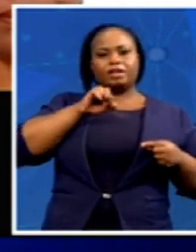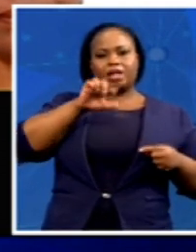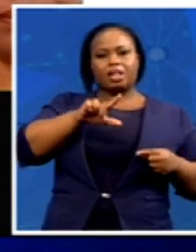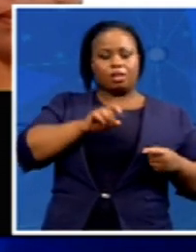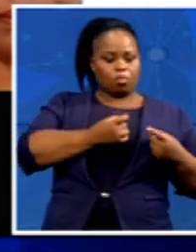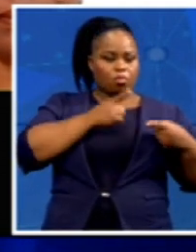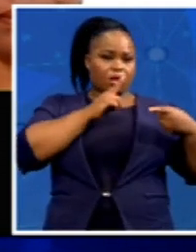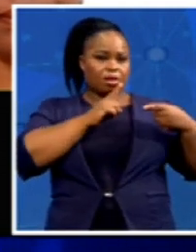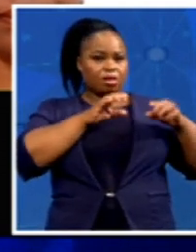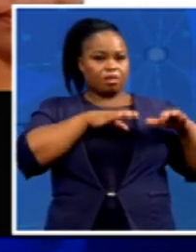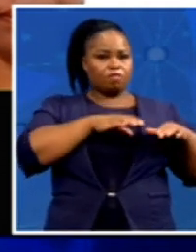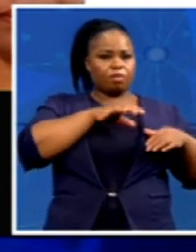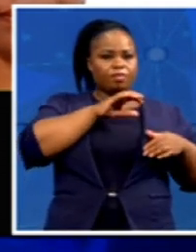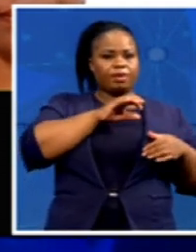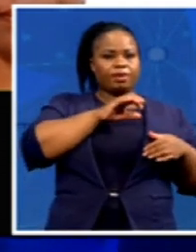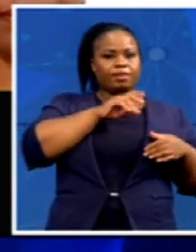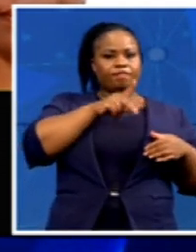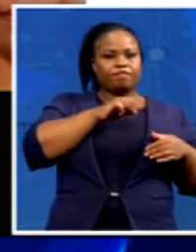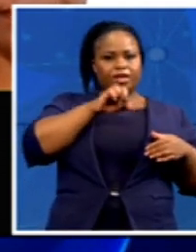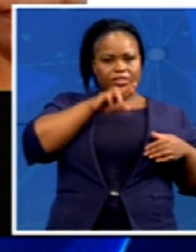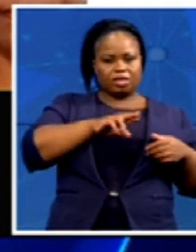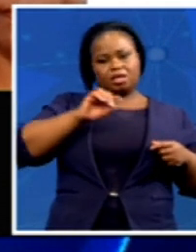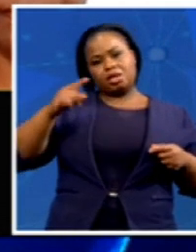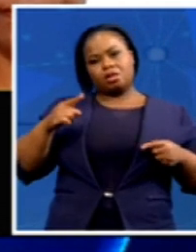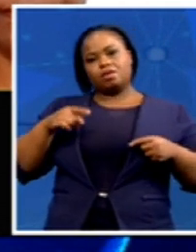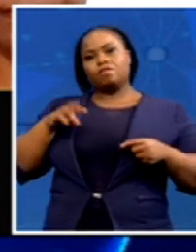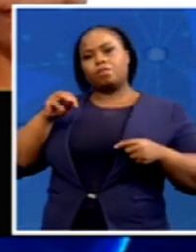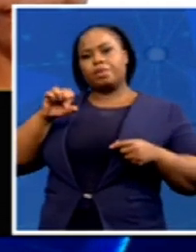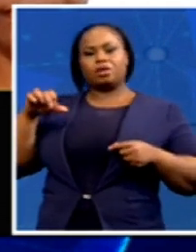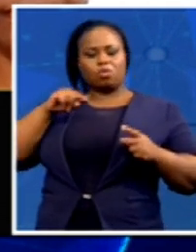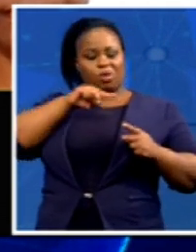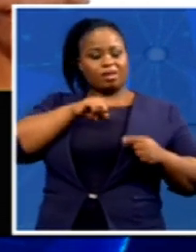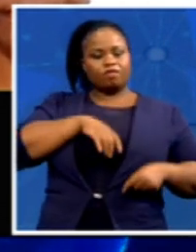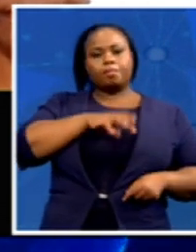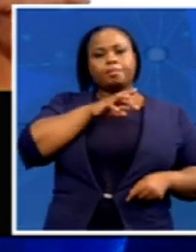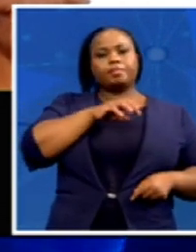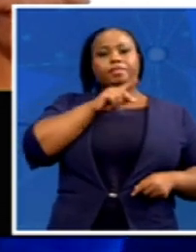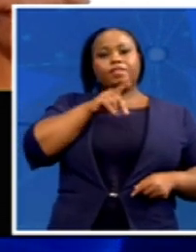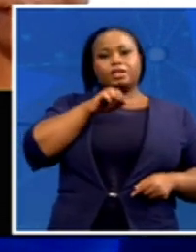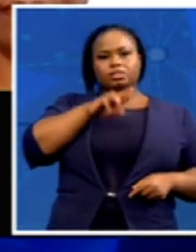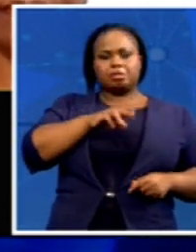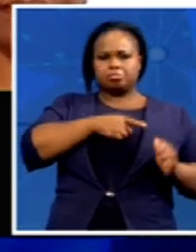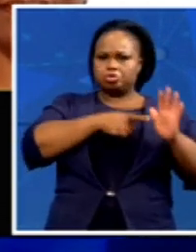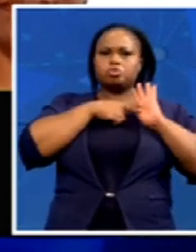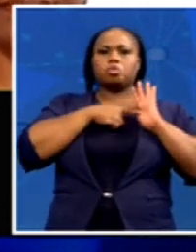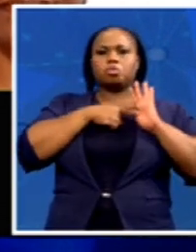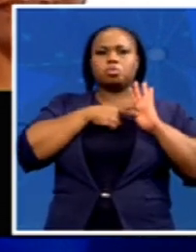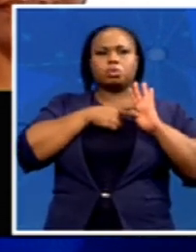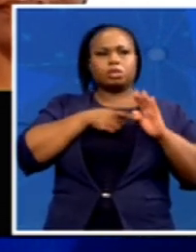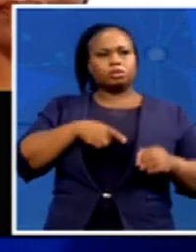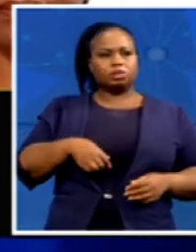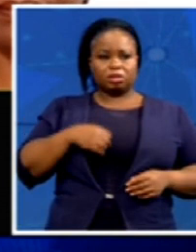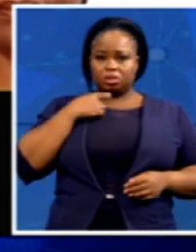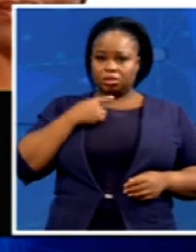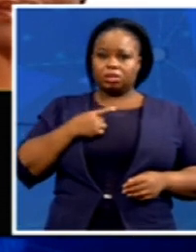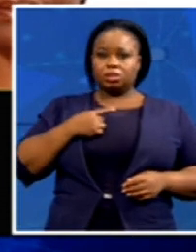And especially the drug from Pfizer, which is showing us that with an efficacy of